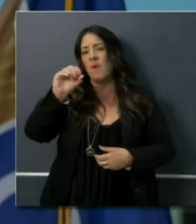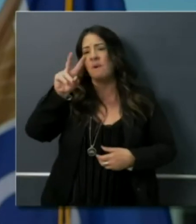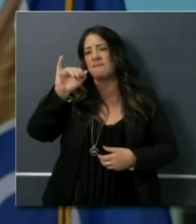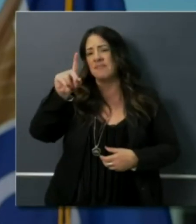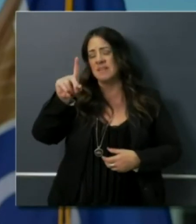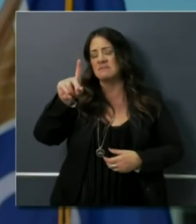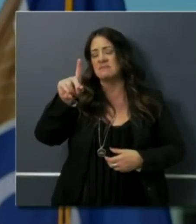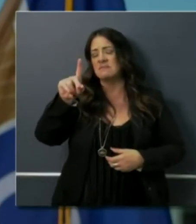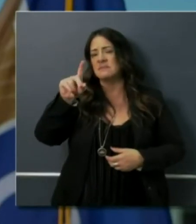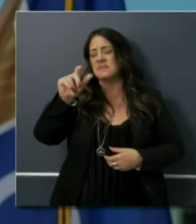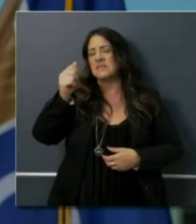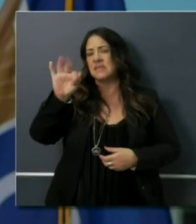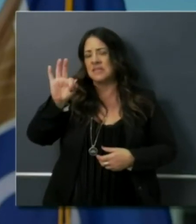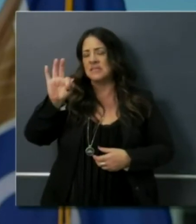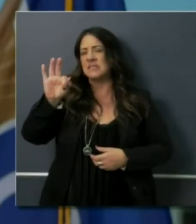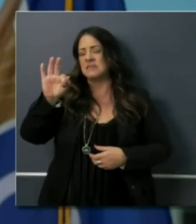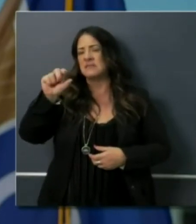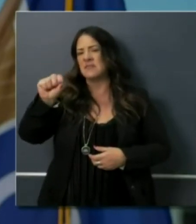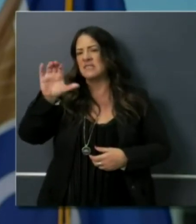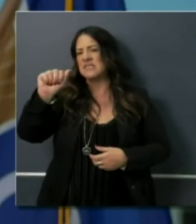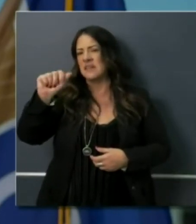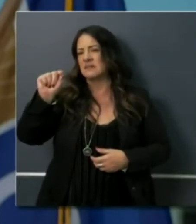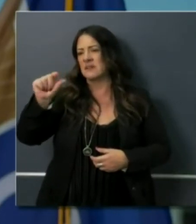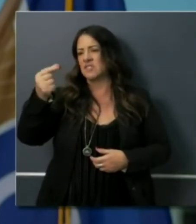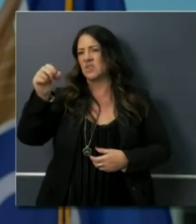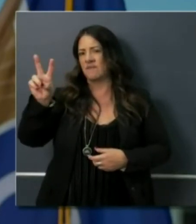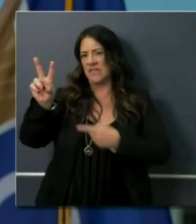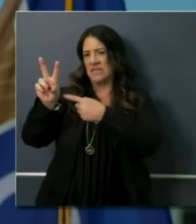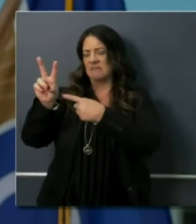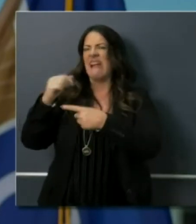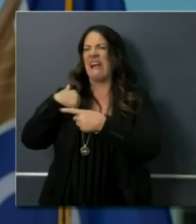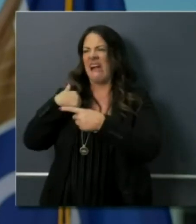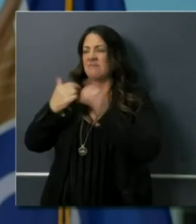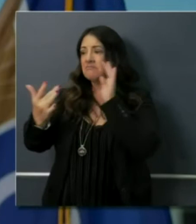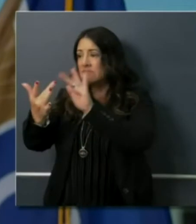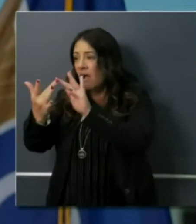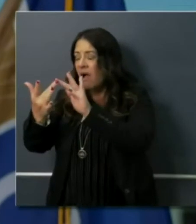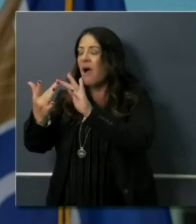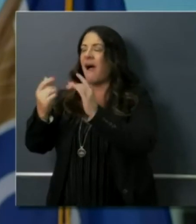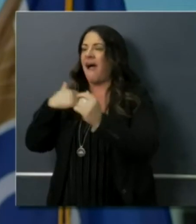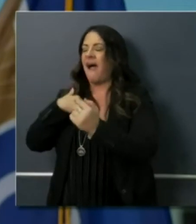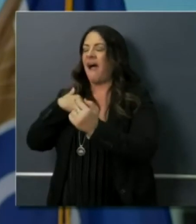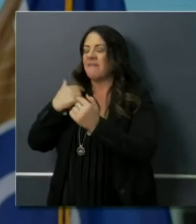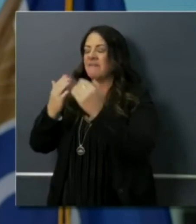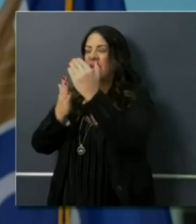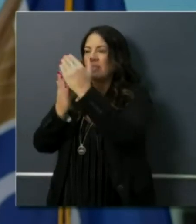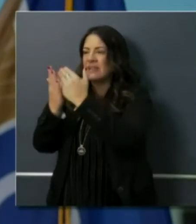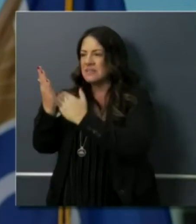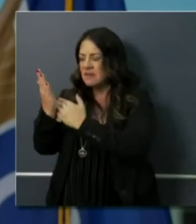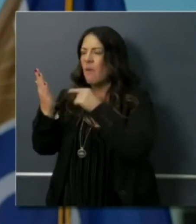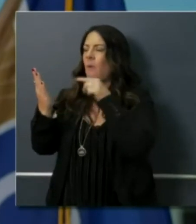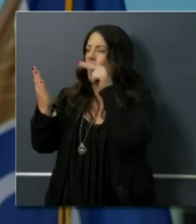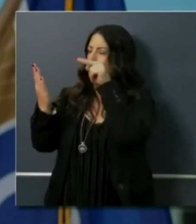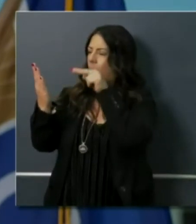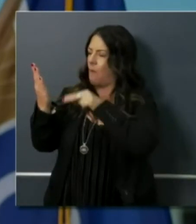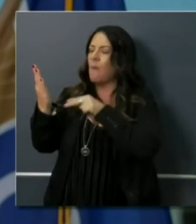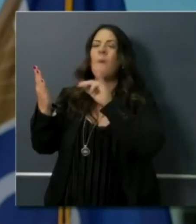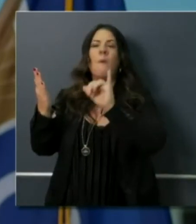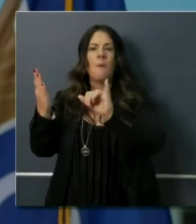covid19.ca.gov website that lays out those resources in a very culturally competent lens, which I mean nothing more than this.